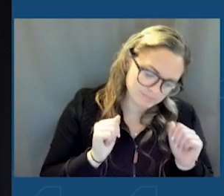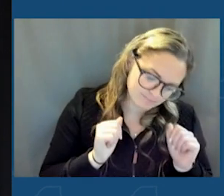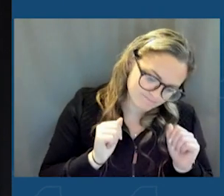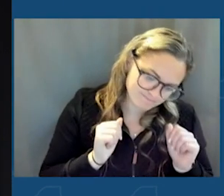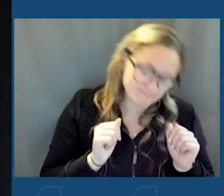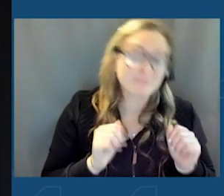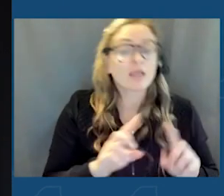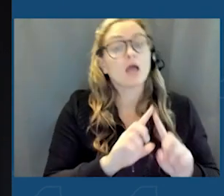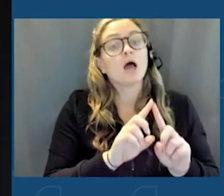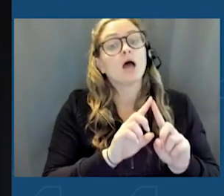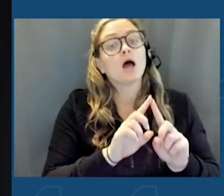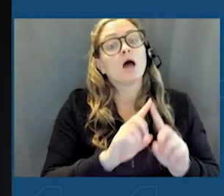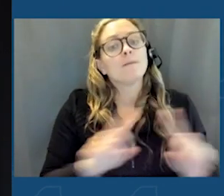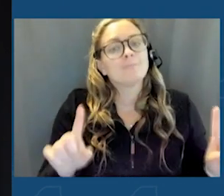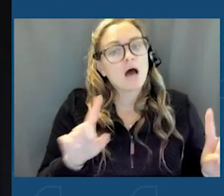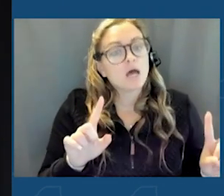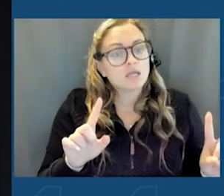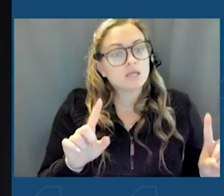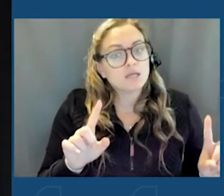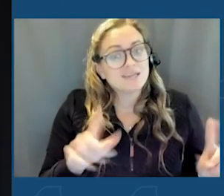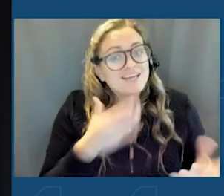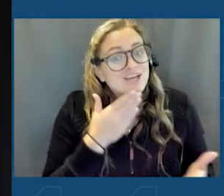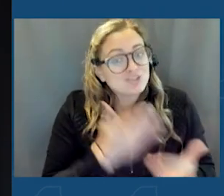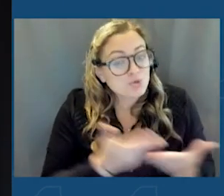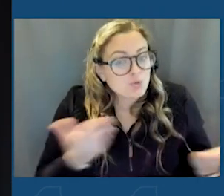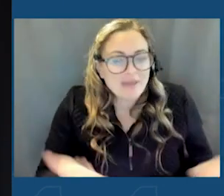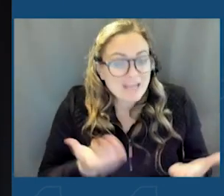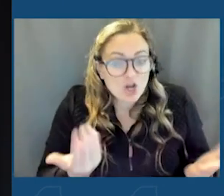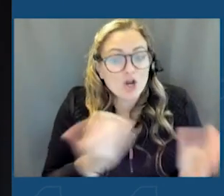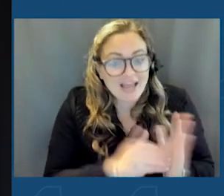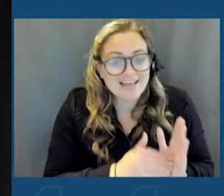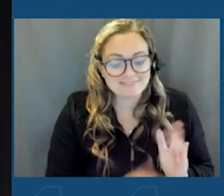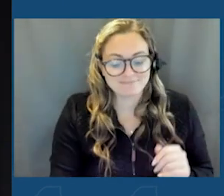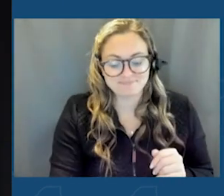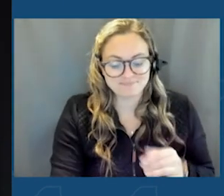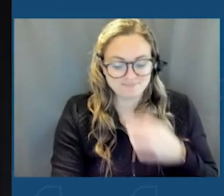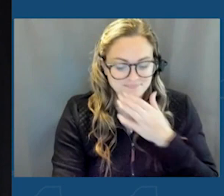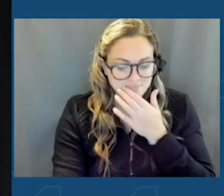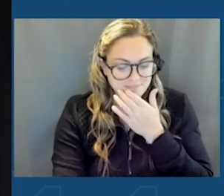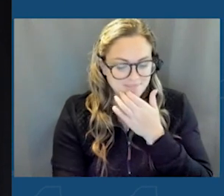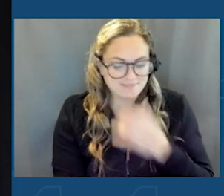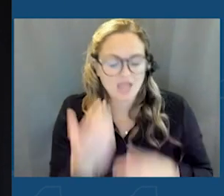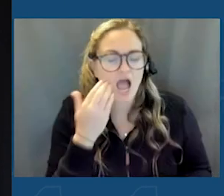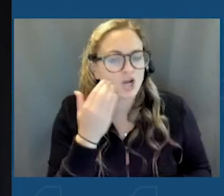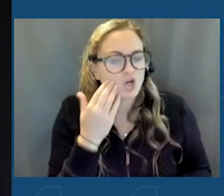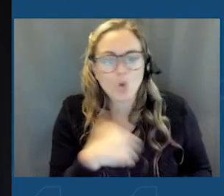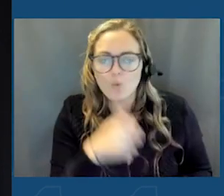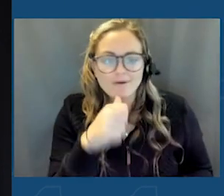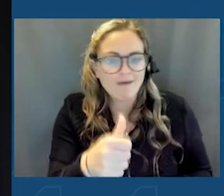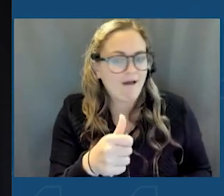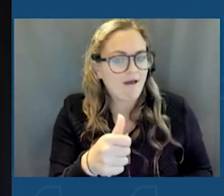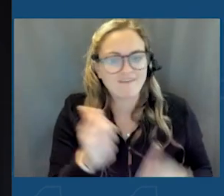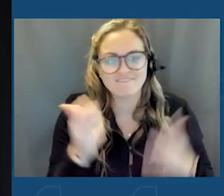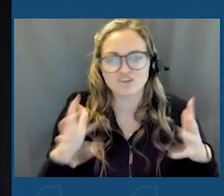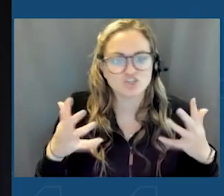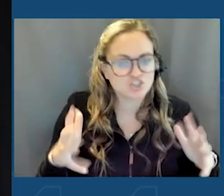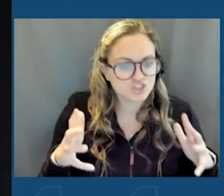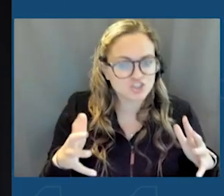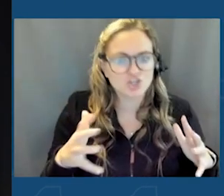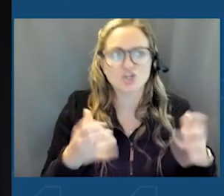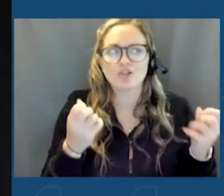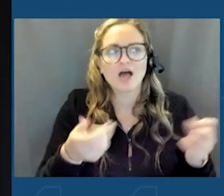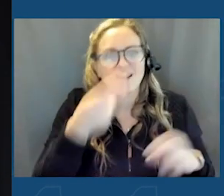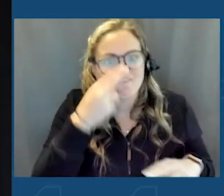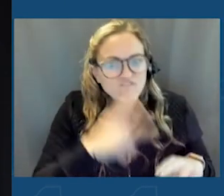But it is good to be good to be down here again, and I know we're not done. There's a lot of fun coming this year to